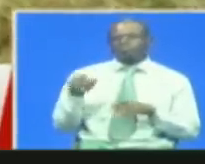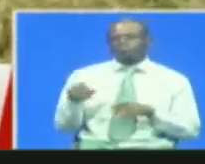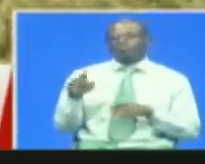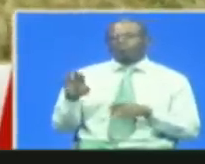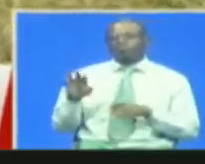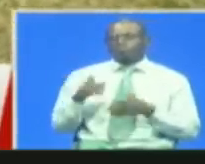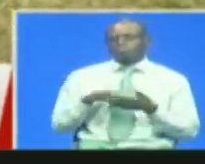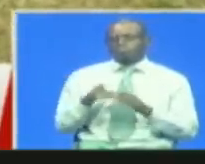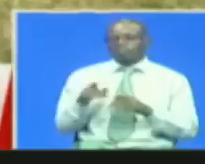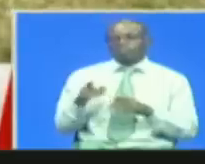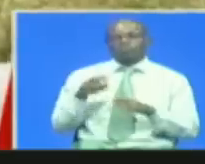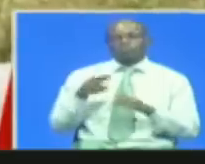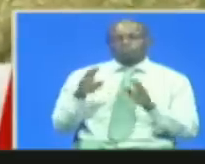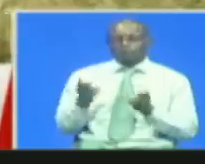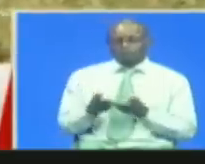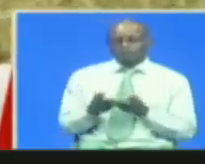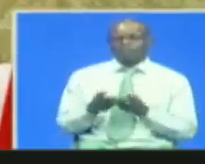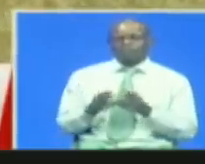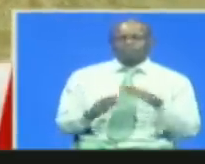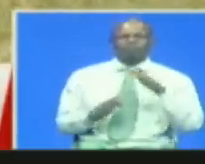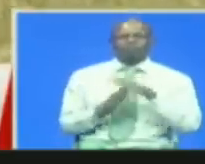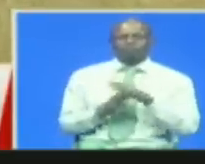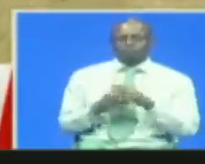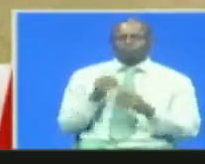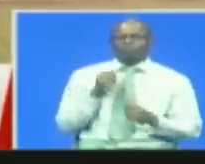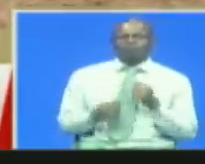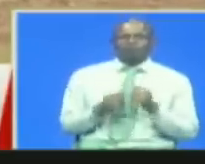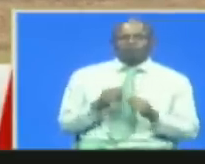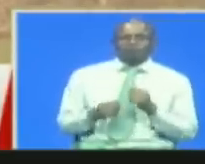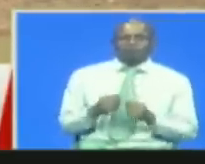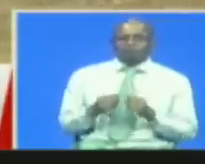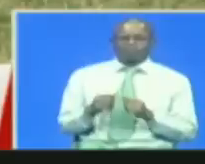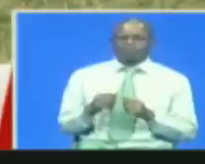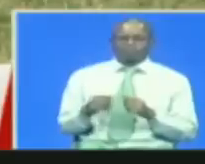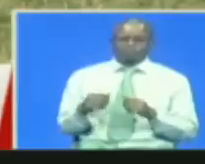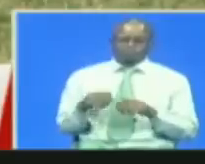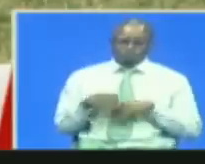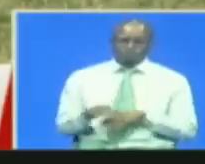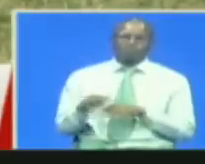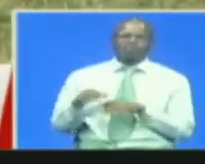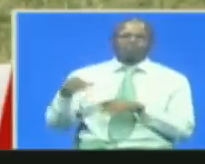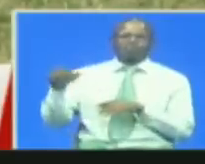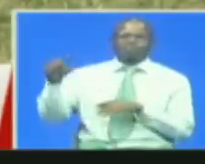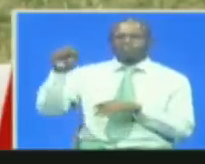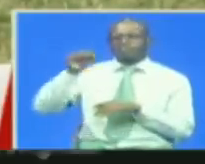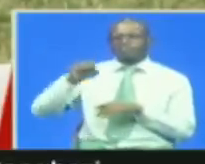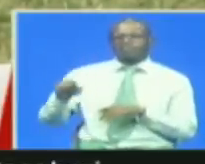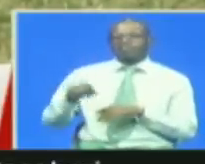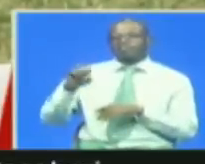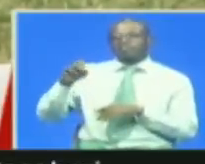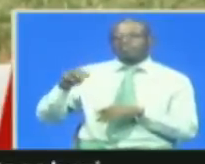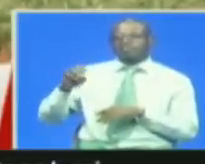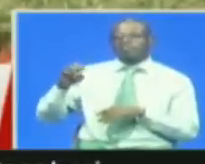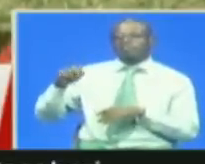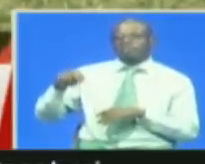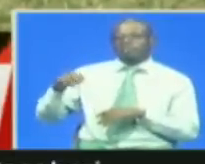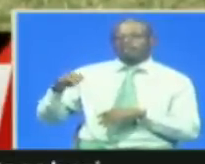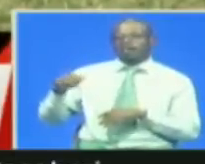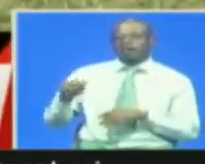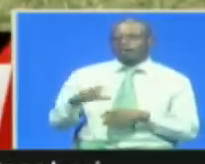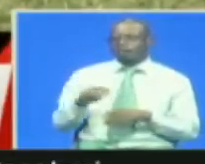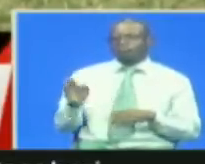two-lap runners since, but now feels her career will end due to the rules. I'm worried now. I'm already